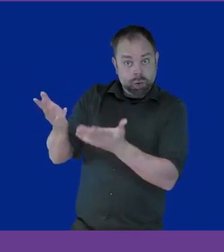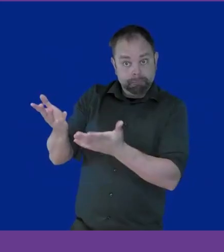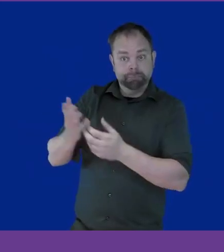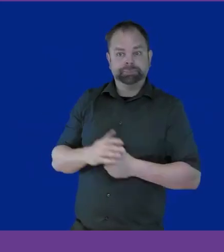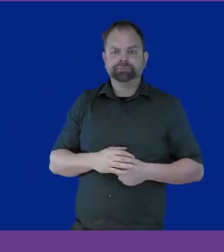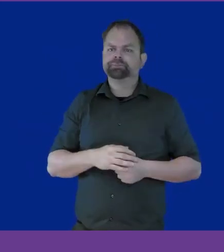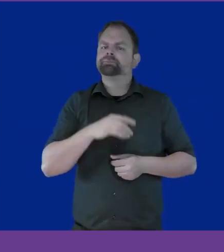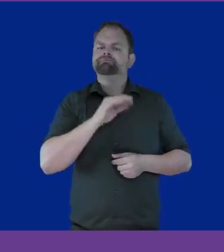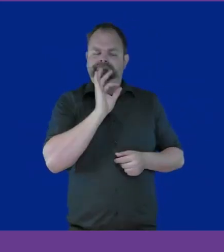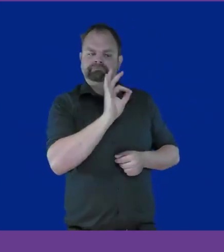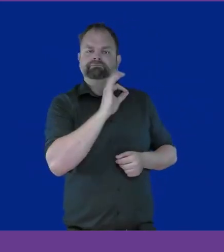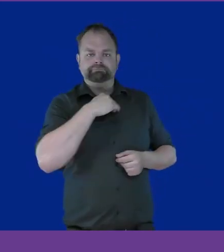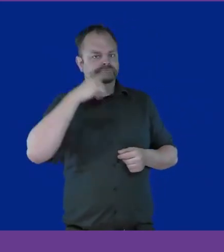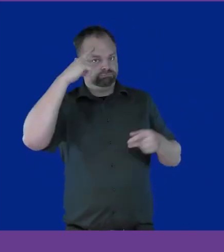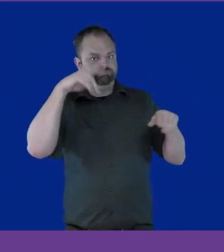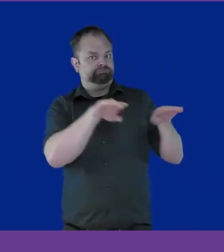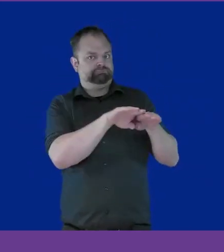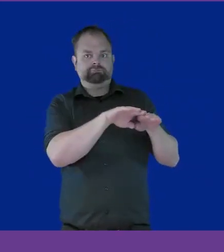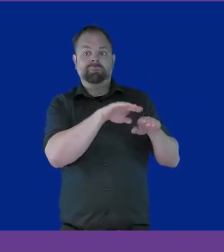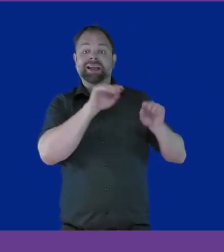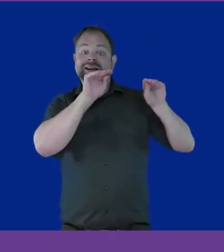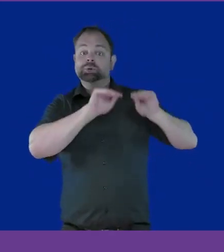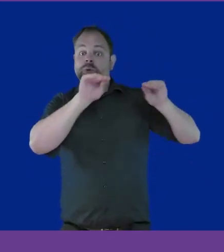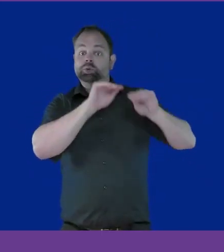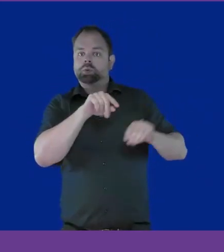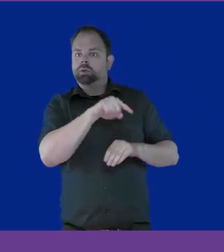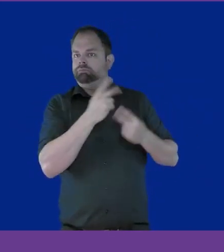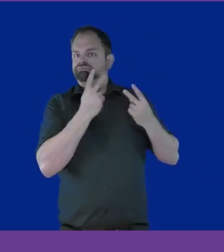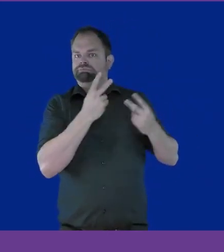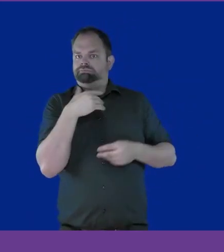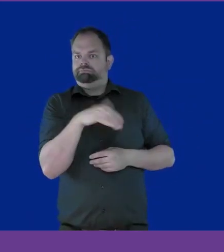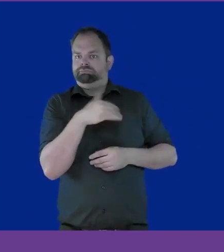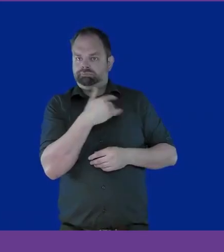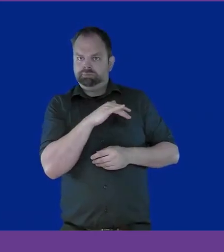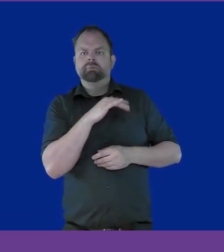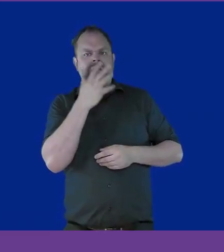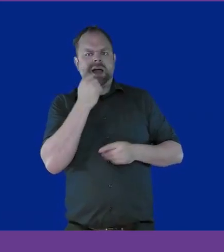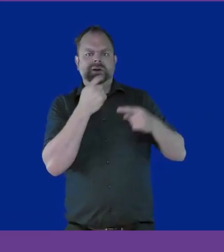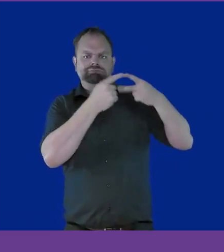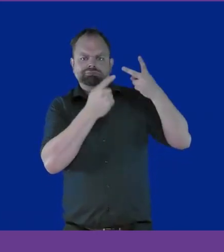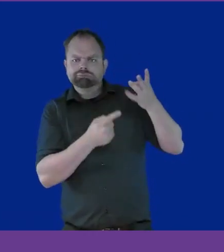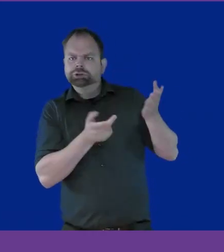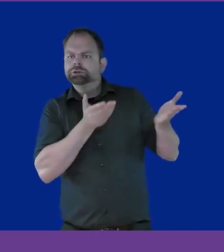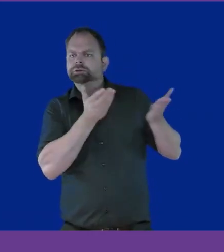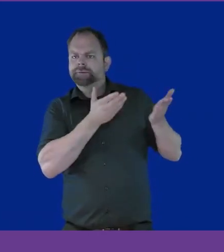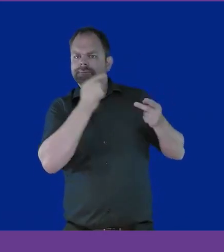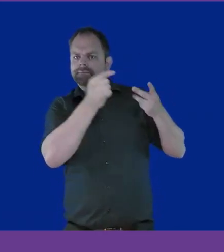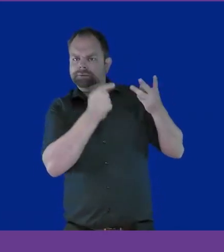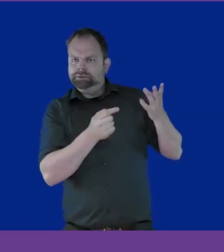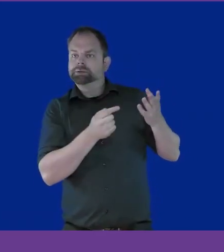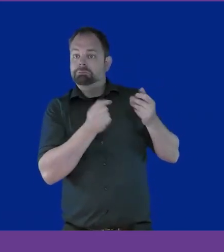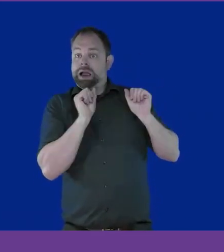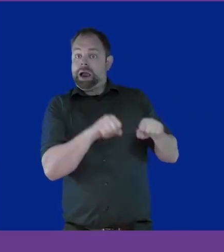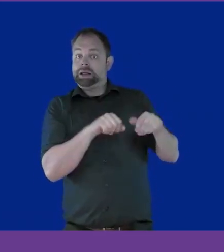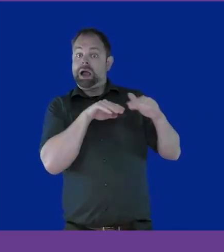but if you don't know how to use them or how the accessibility works, it doesn't really help you much. So we have definitively managed